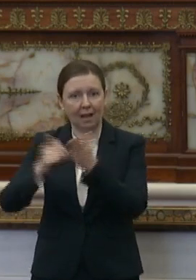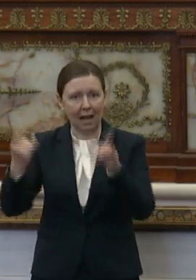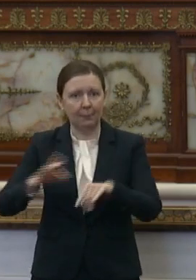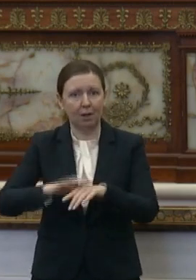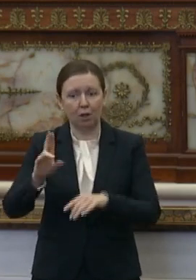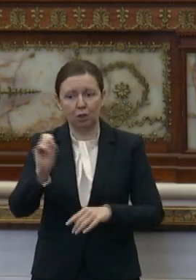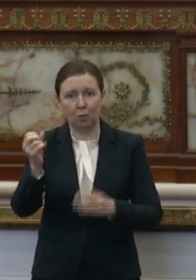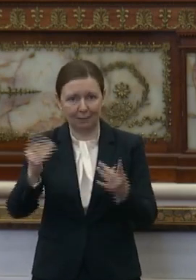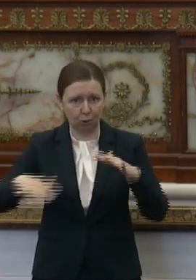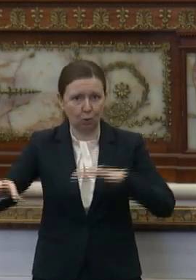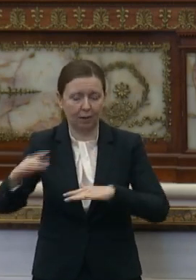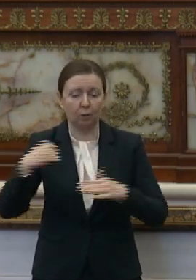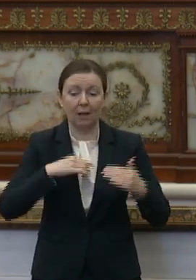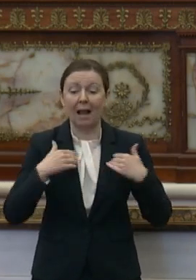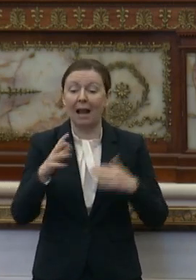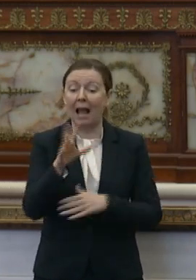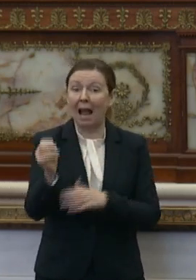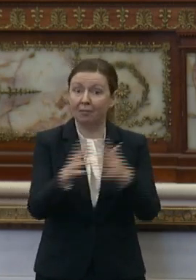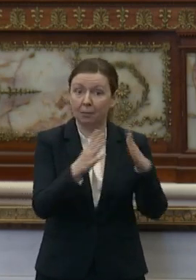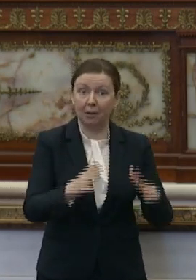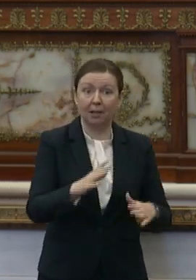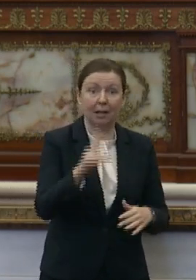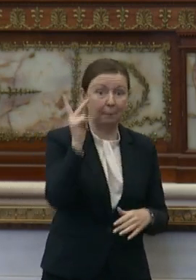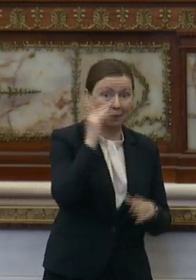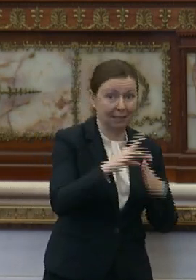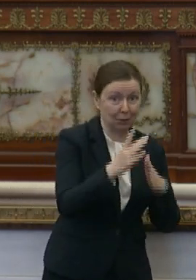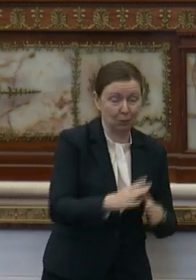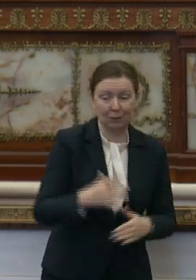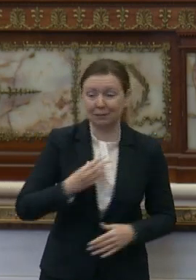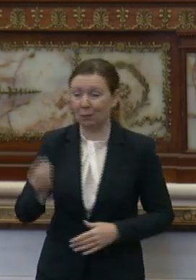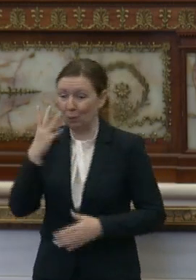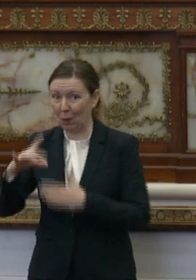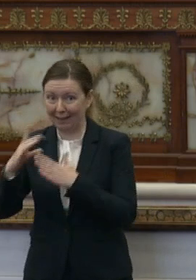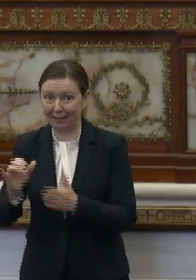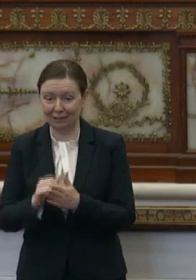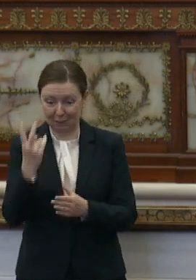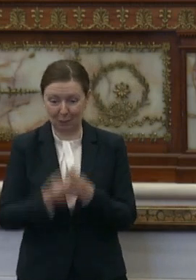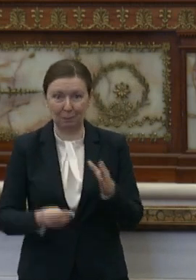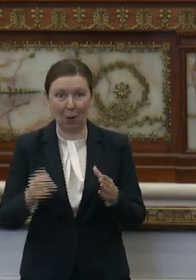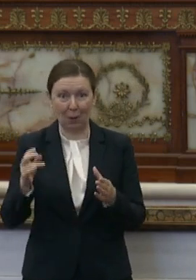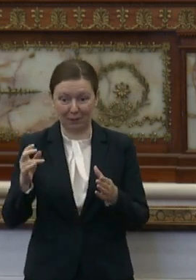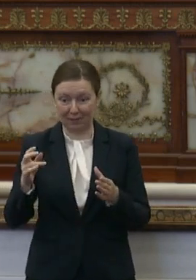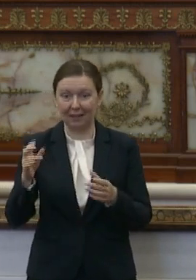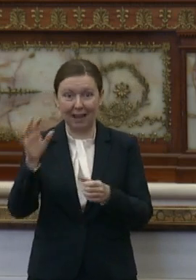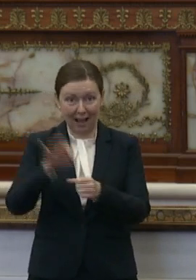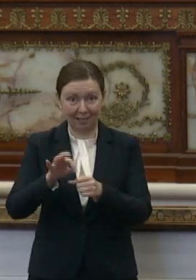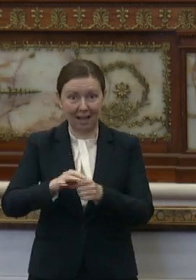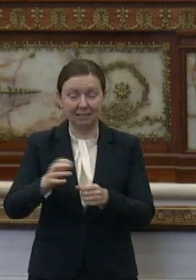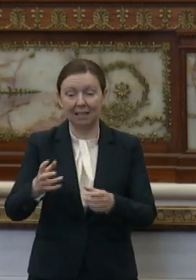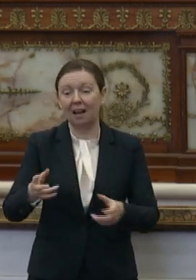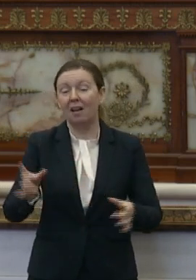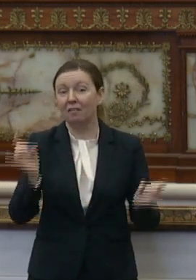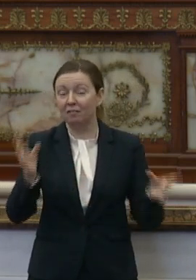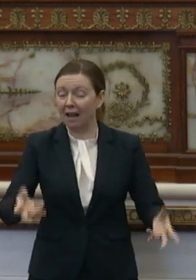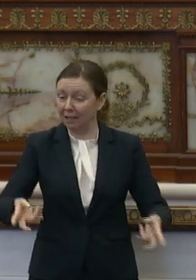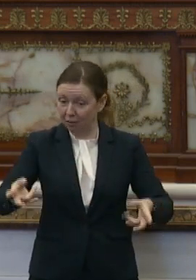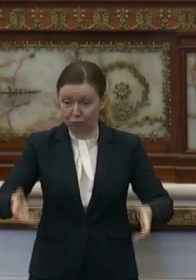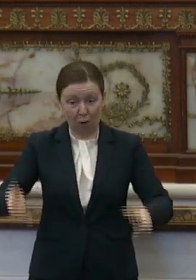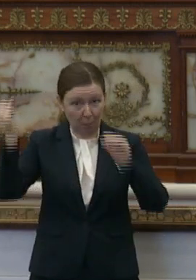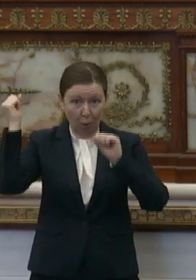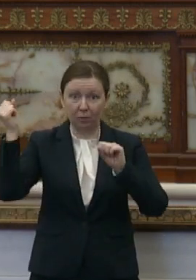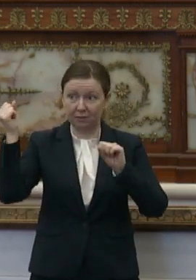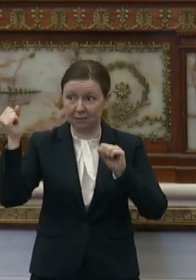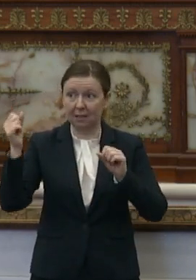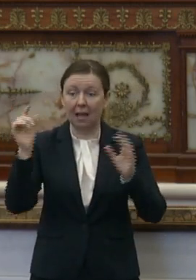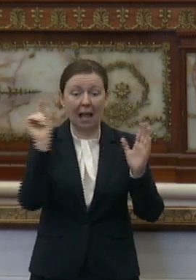African-American political leaders and white leaders who had duly elected were violently removed from office and massacred, and others